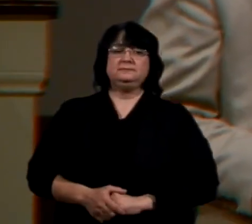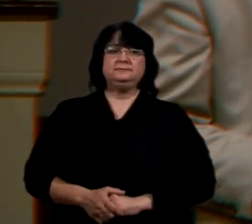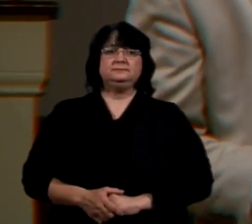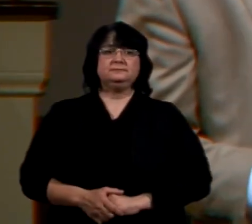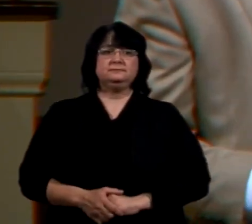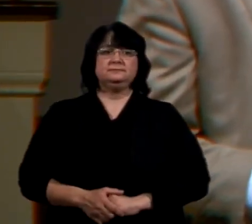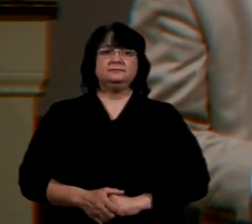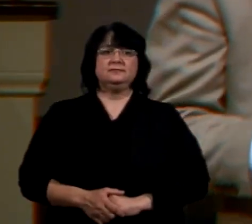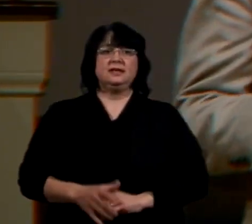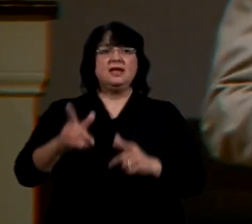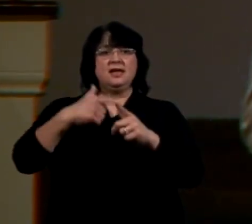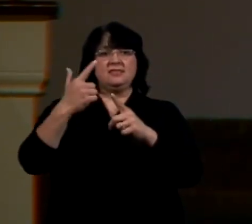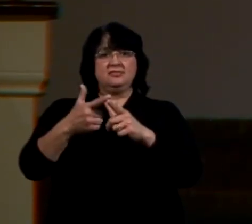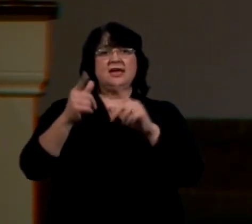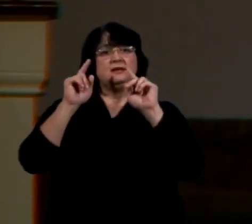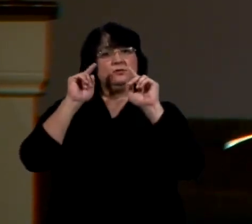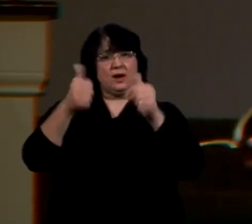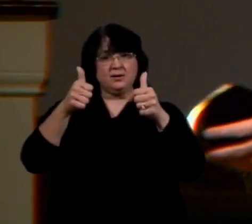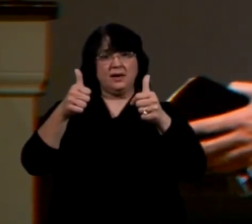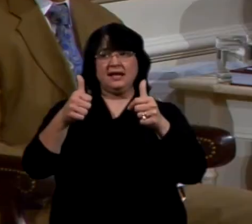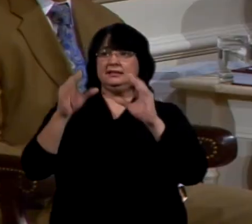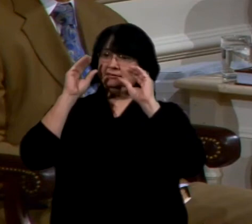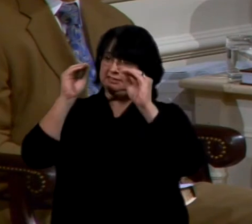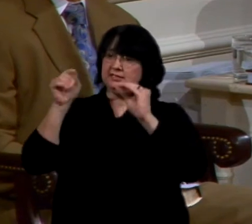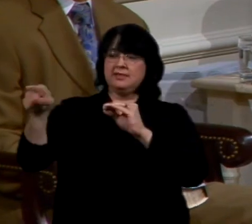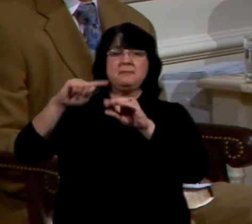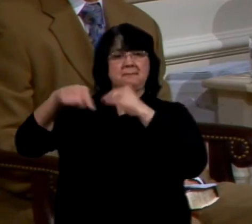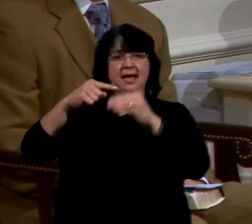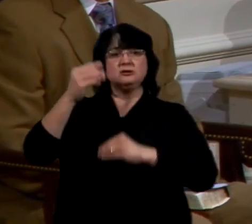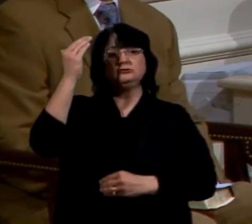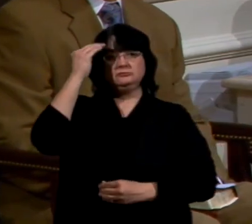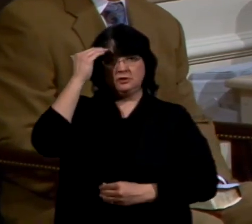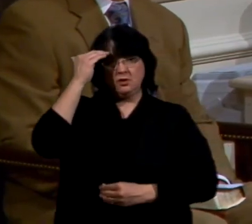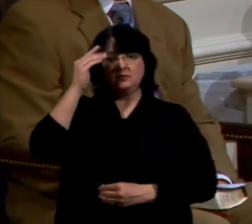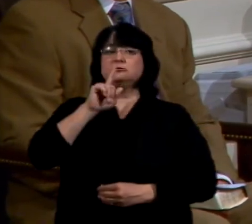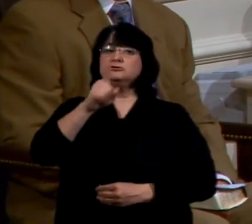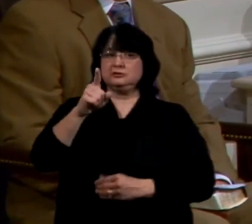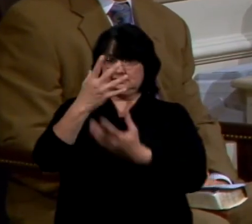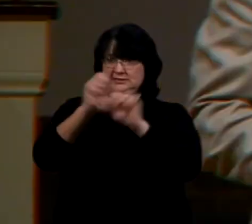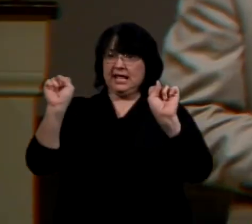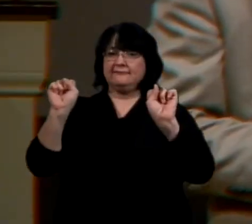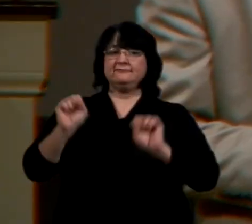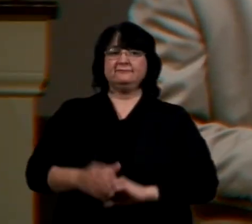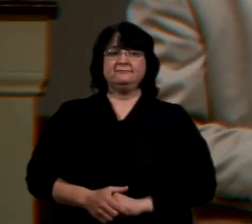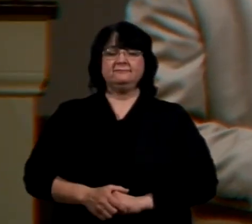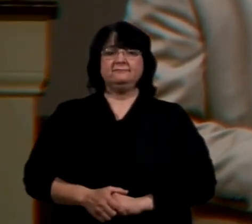In that, immediately, we're going to start showing them. There's a lesson on assurance. We're going to show them that they're saved.